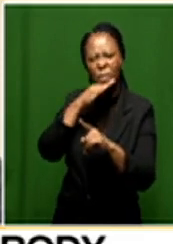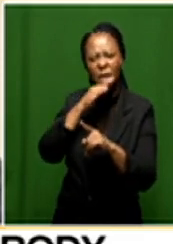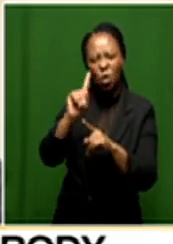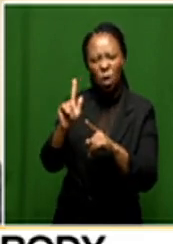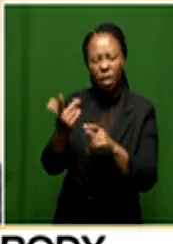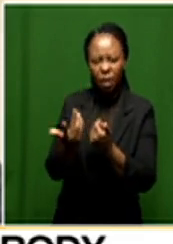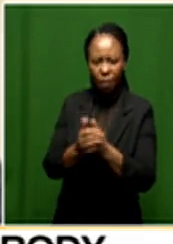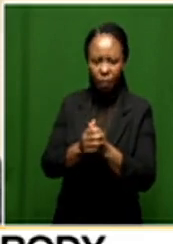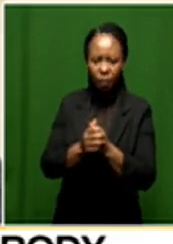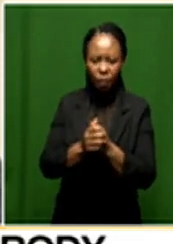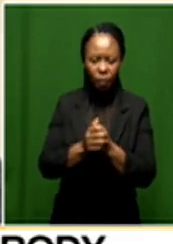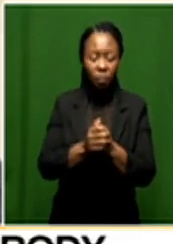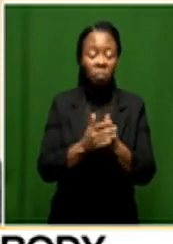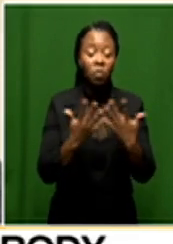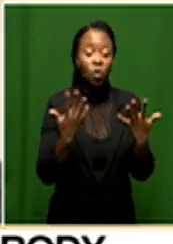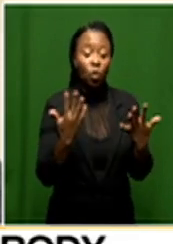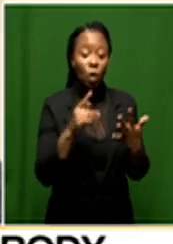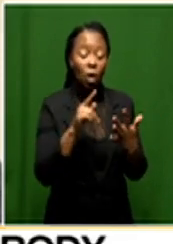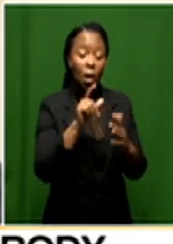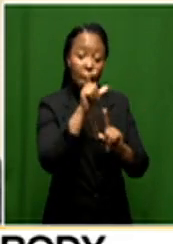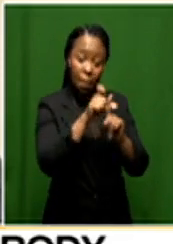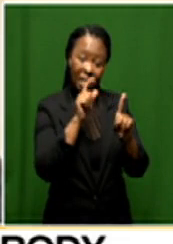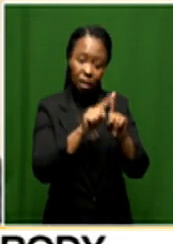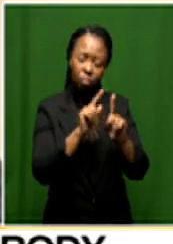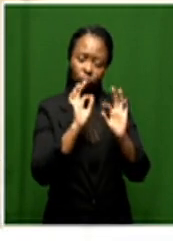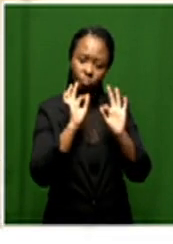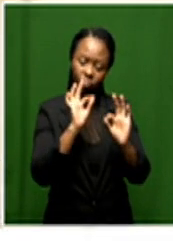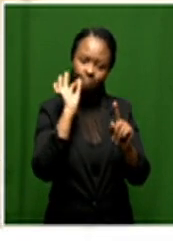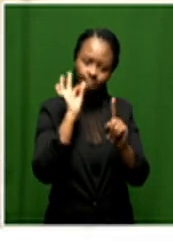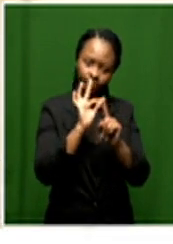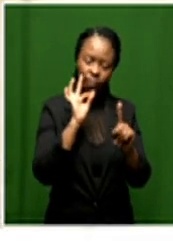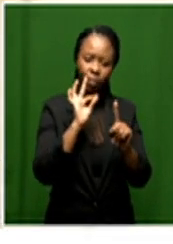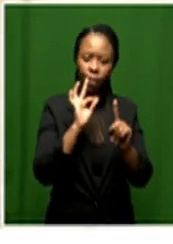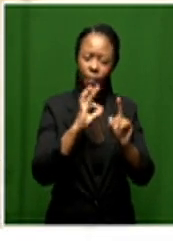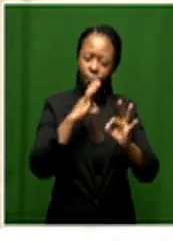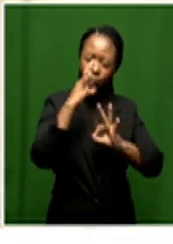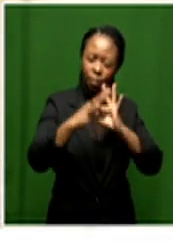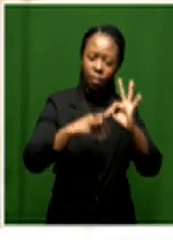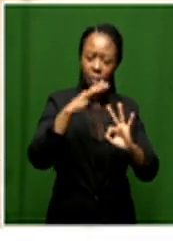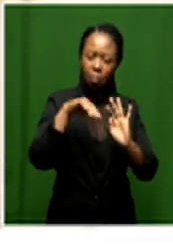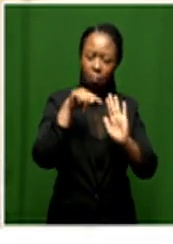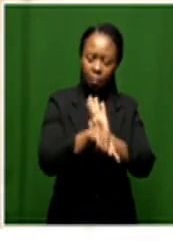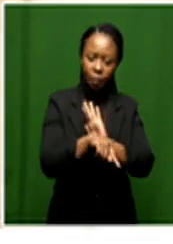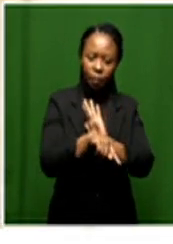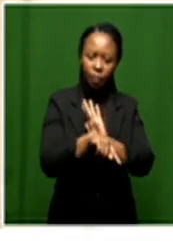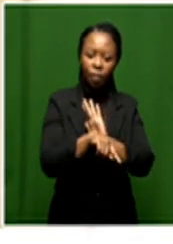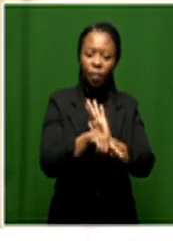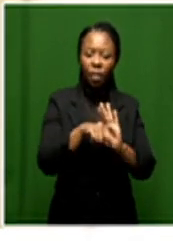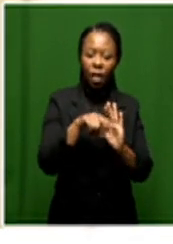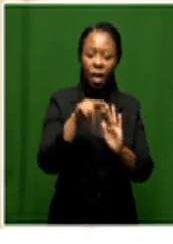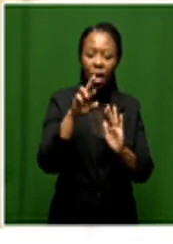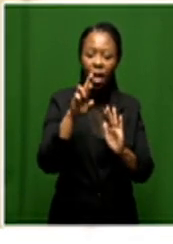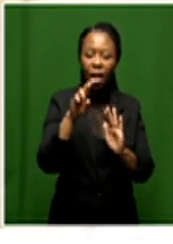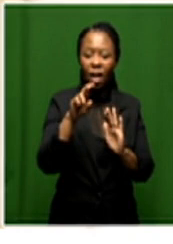Okay, your summary was actually spot on. I'll elaborate further. Rift Valley fever